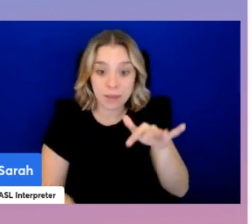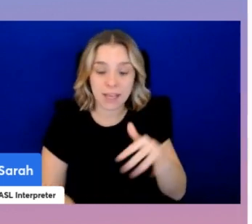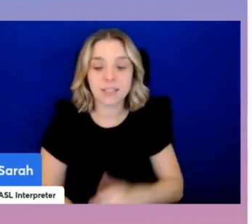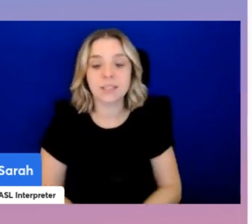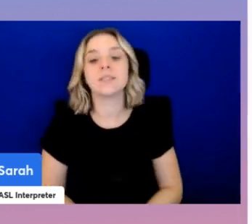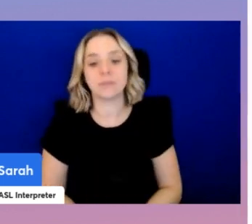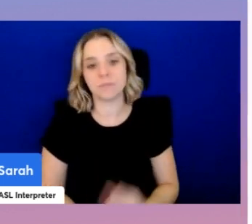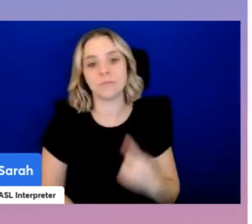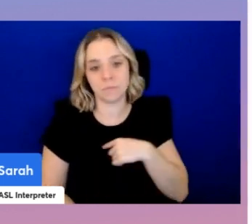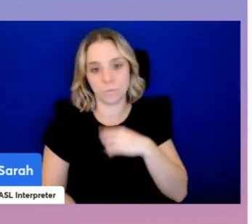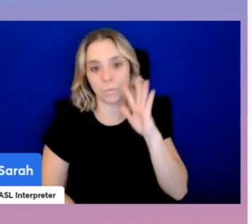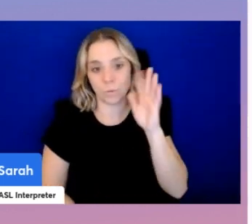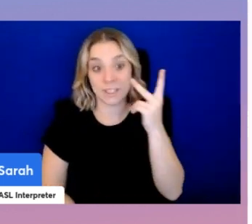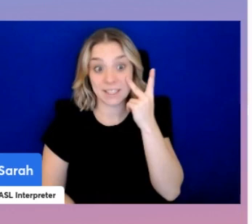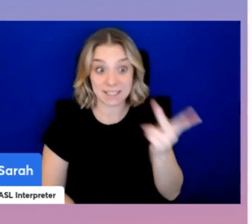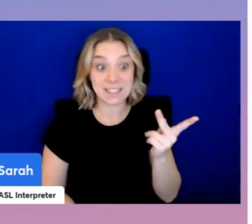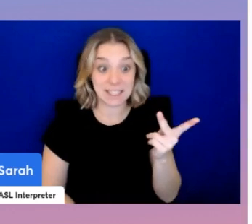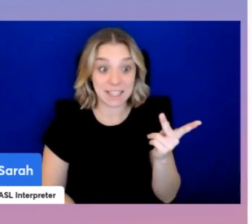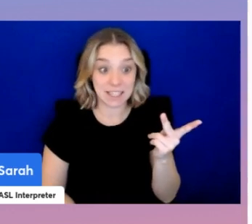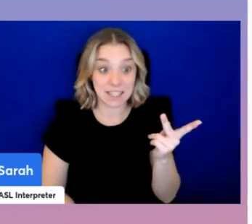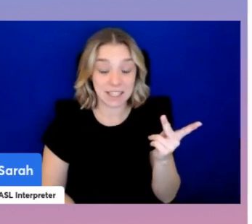we will see,